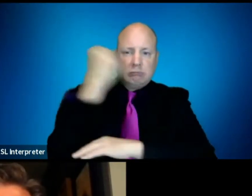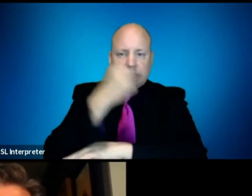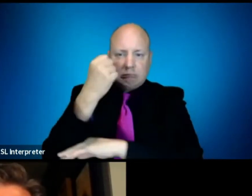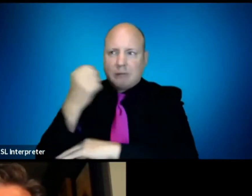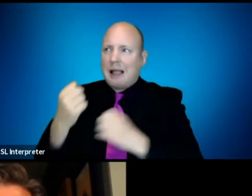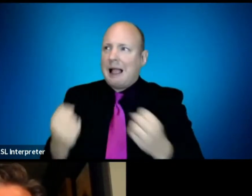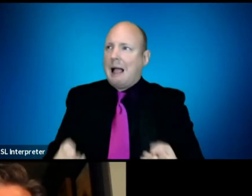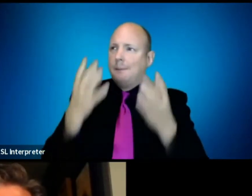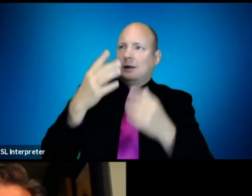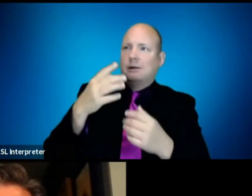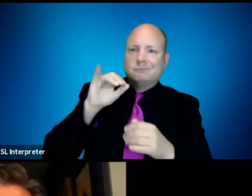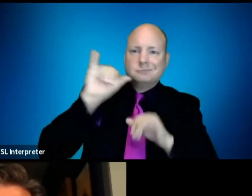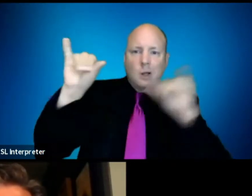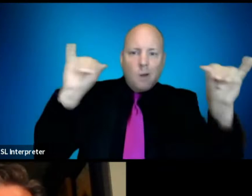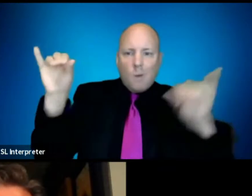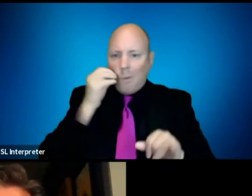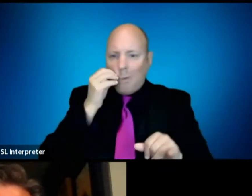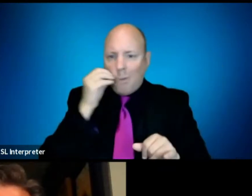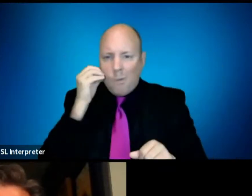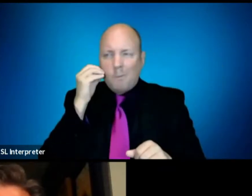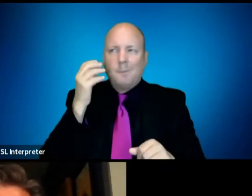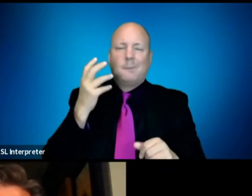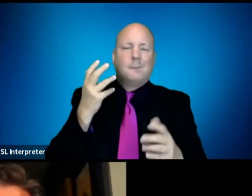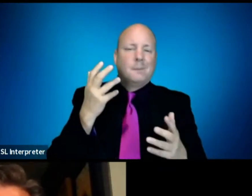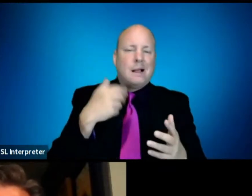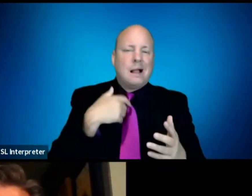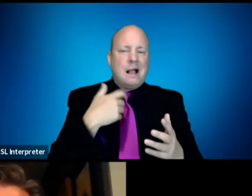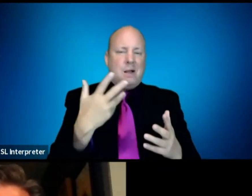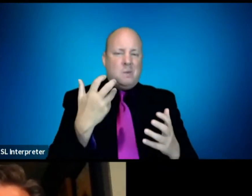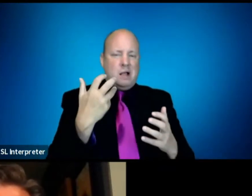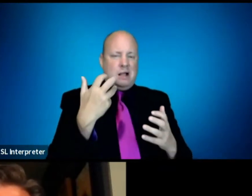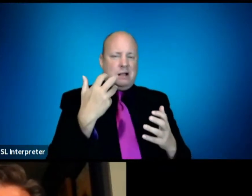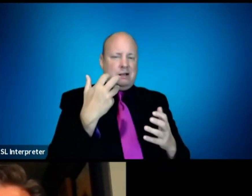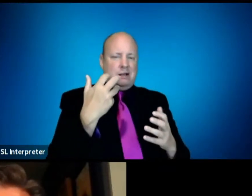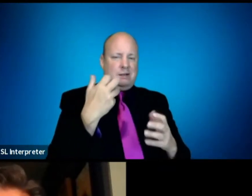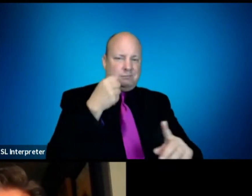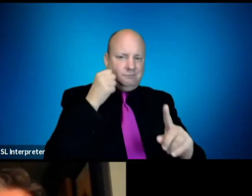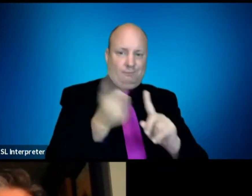education plays a role in the decisions of what